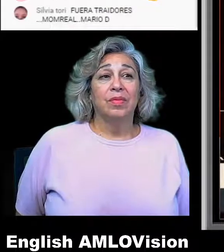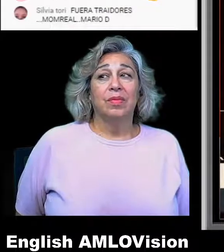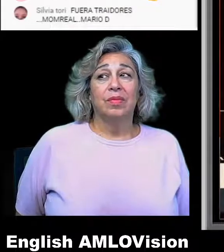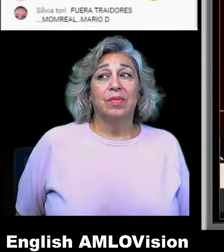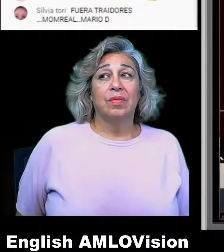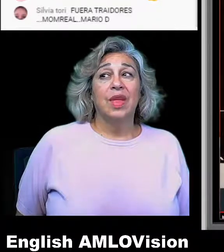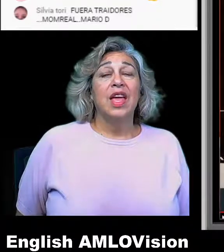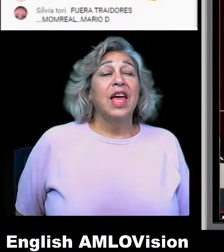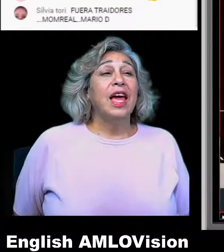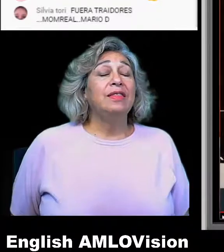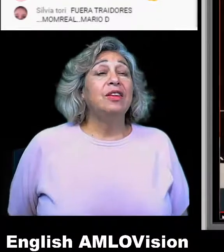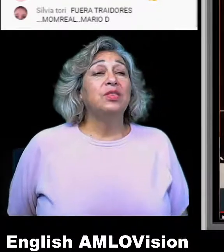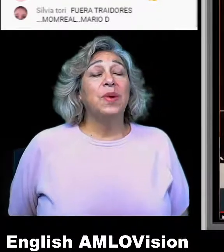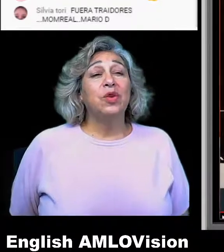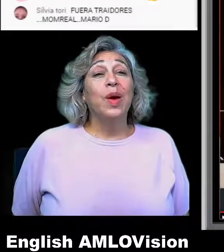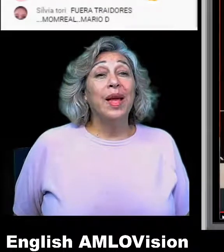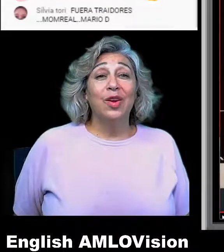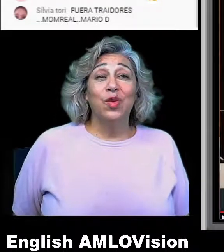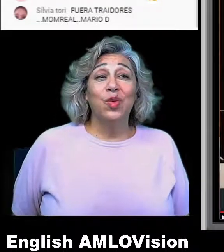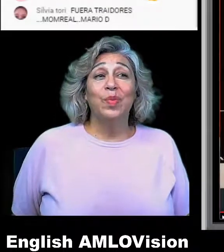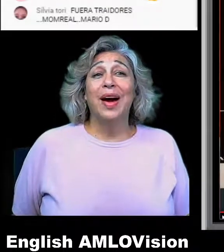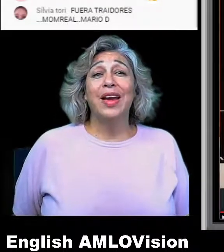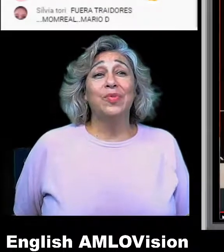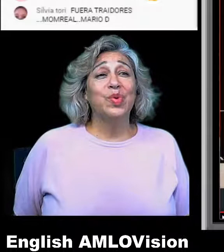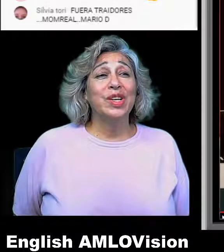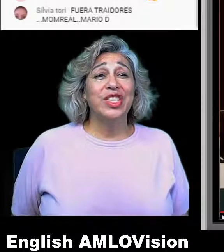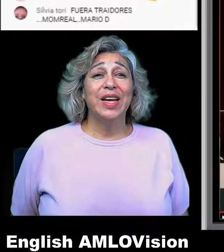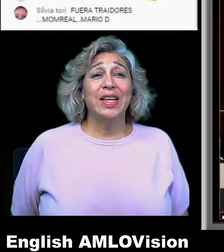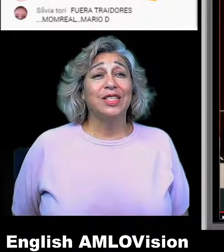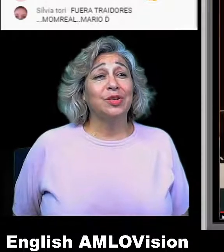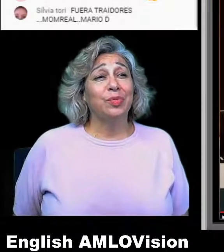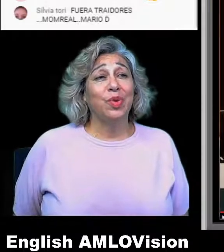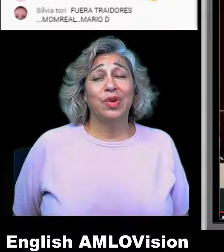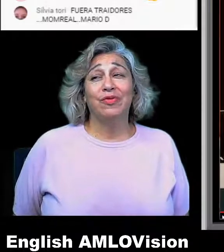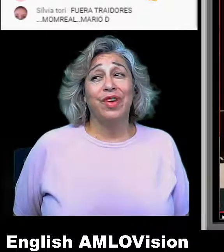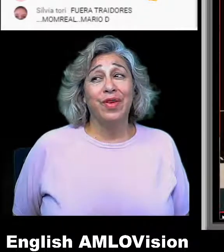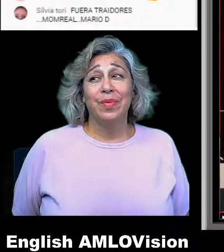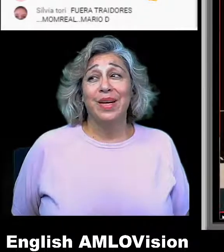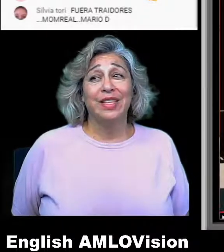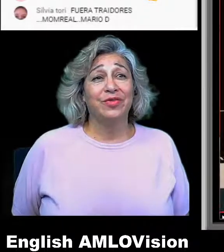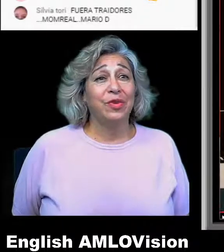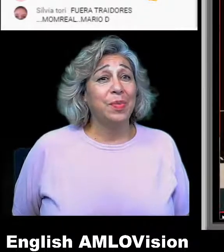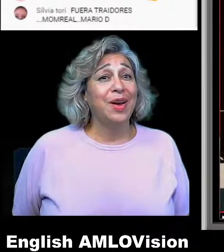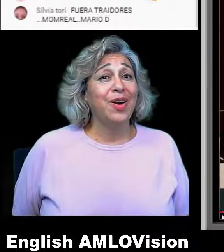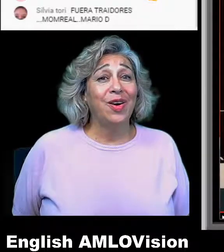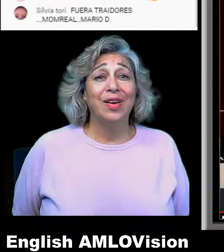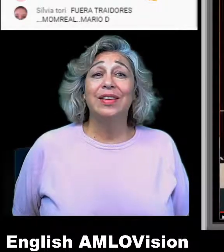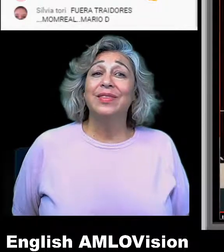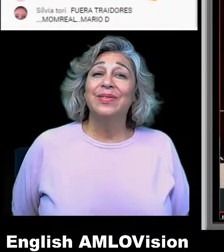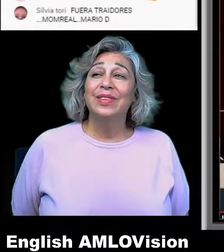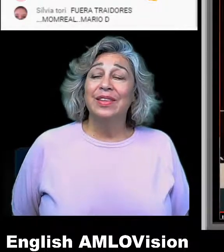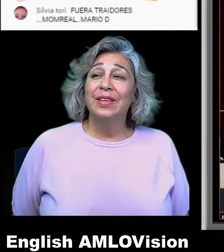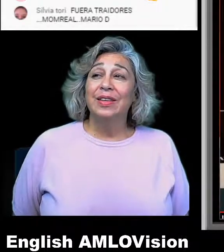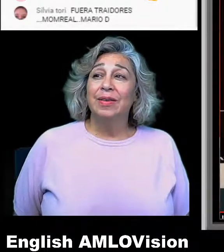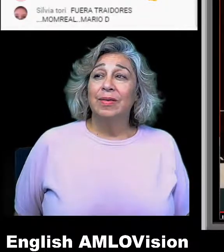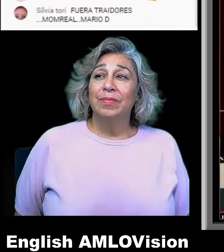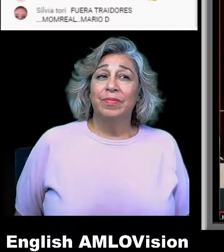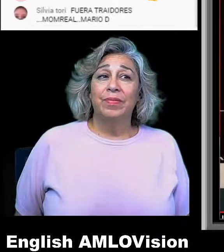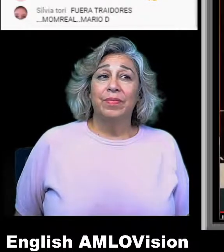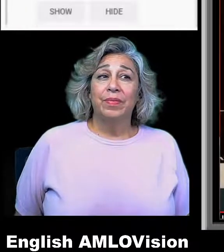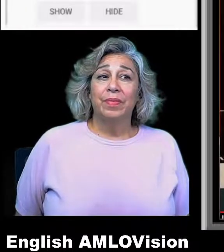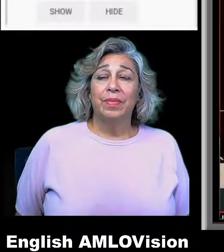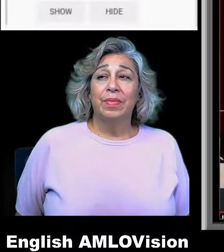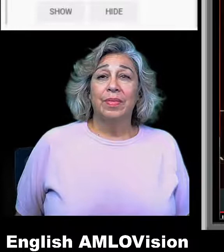su apoyo, And there's Manuel, whom I appreciate his support very much from my heart. que podría estar